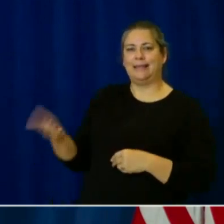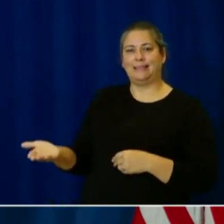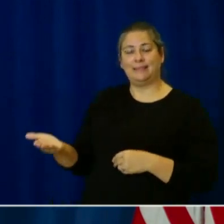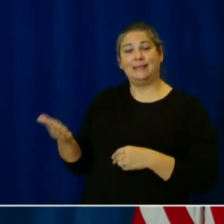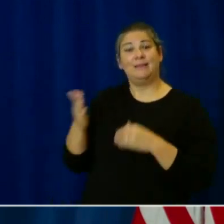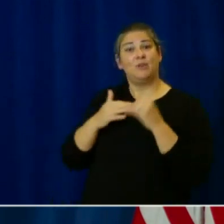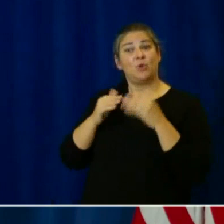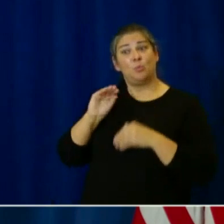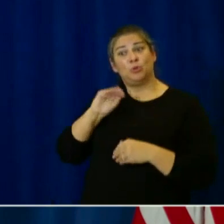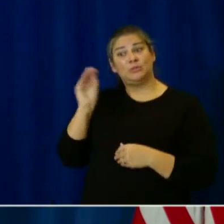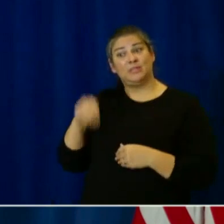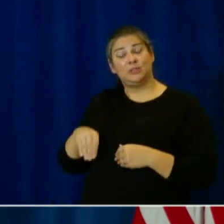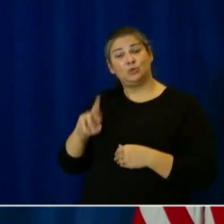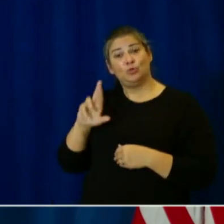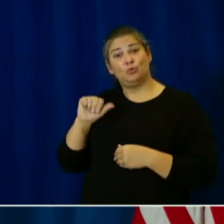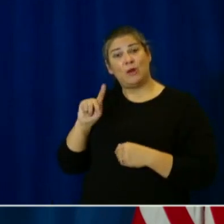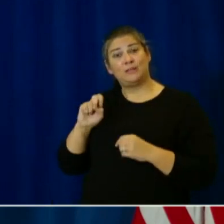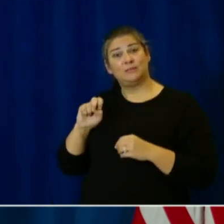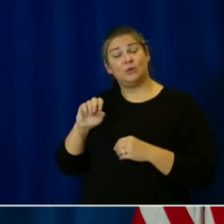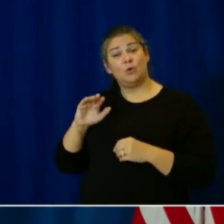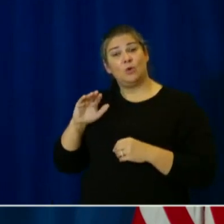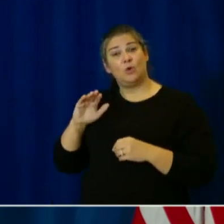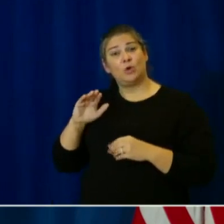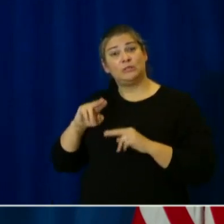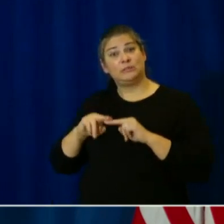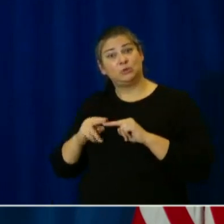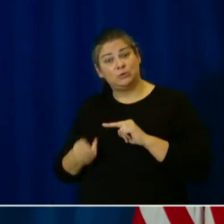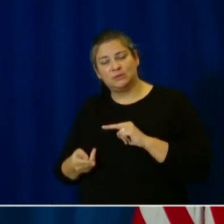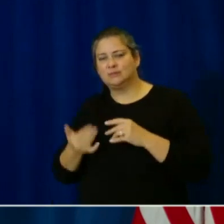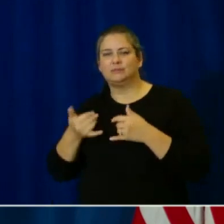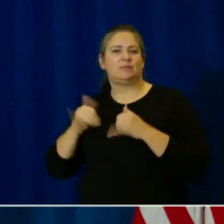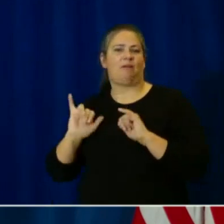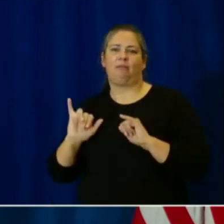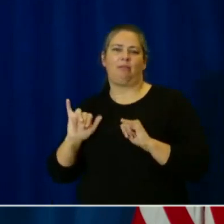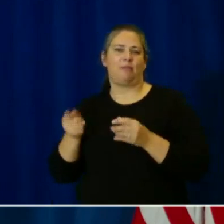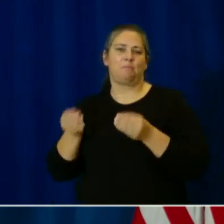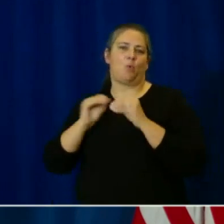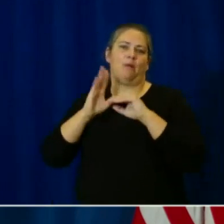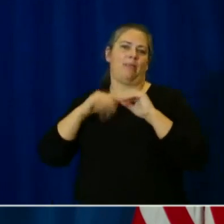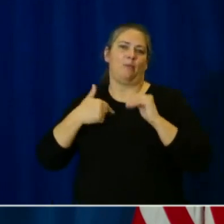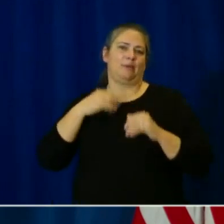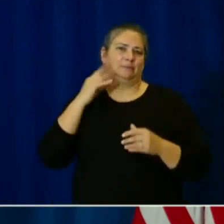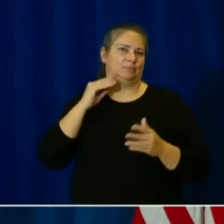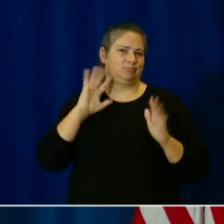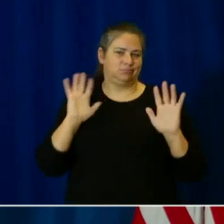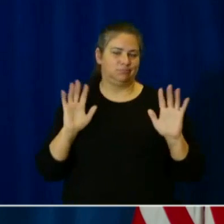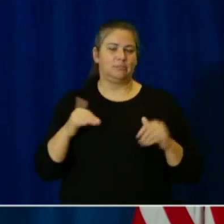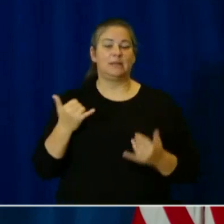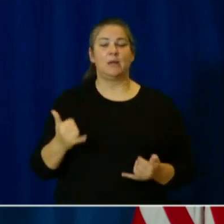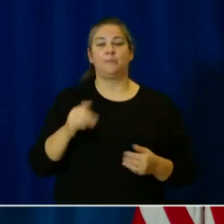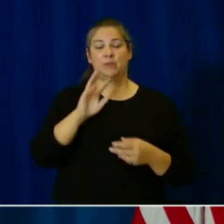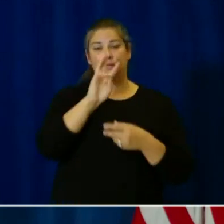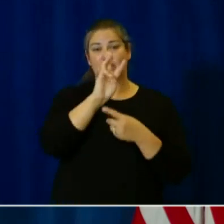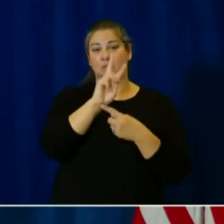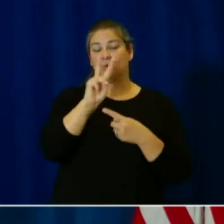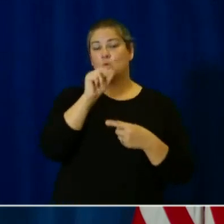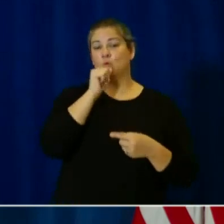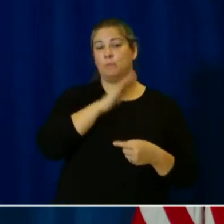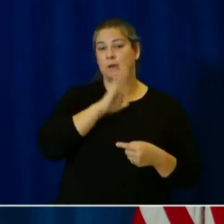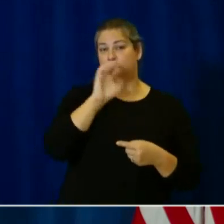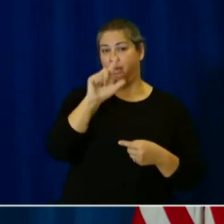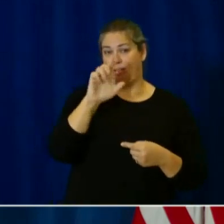a significant level compared to anything we normally deal with. Today includes a 62-year-old woman from